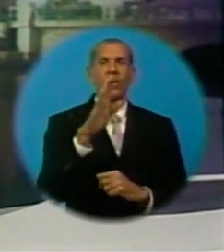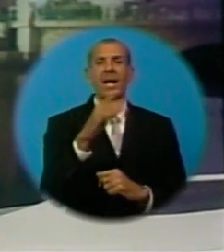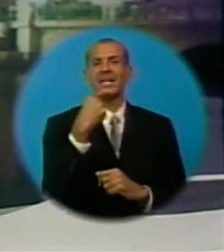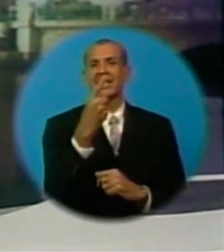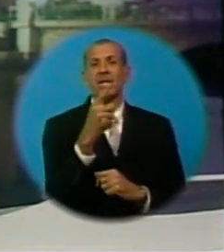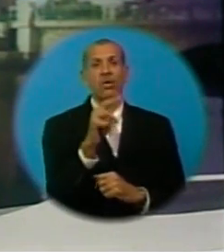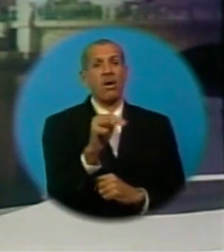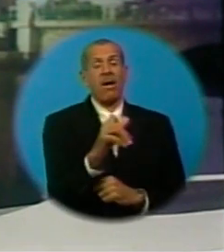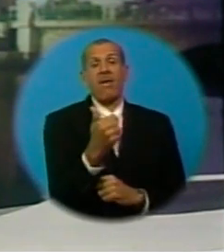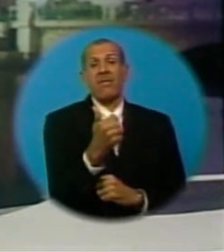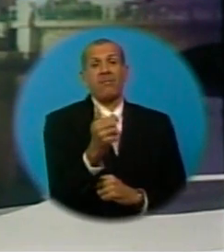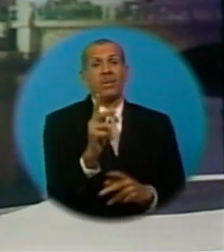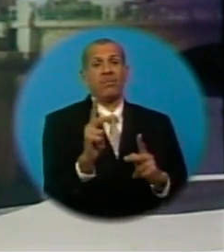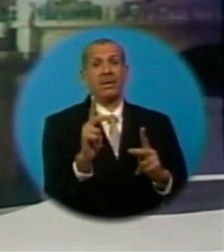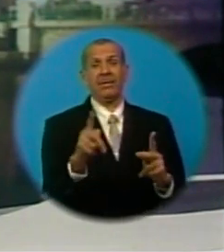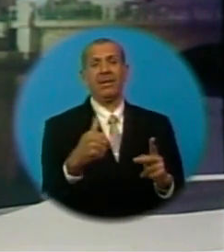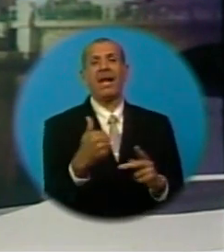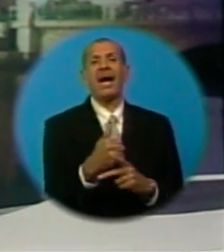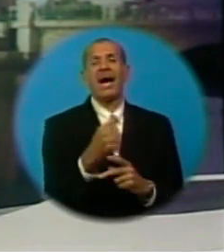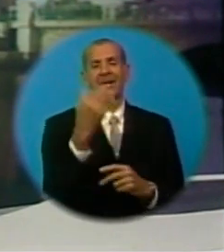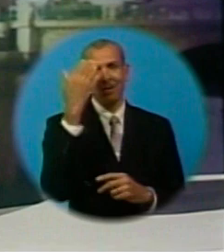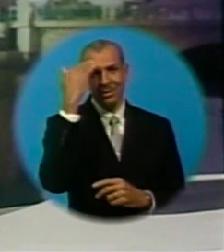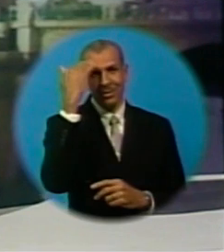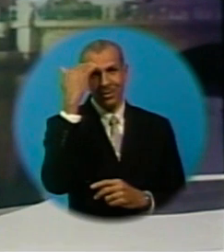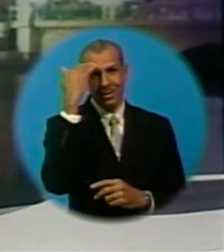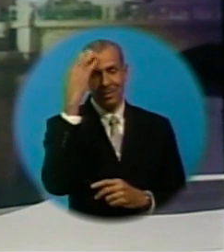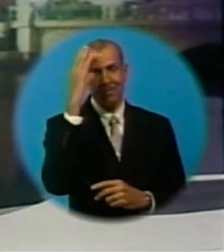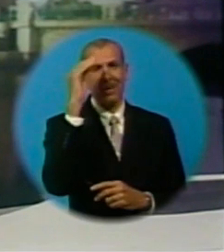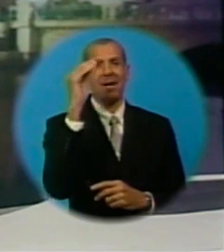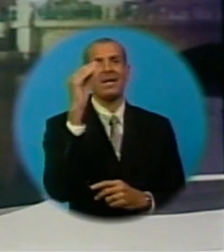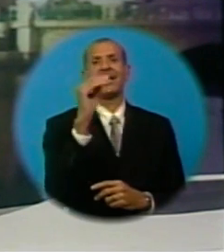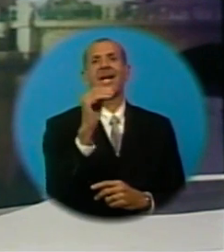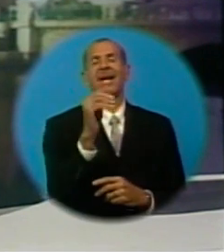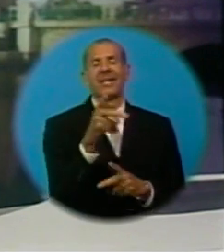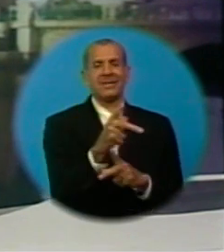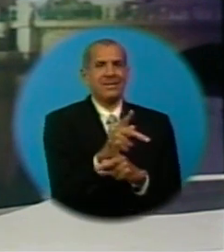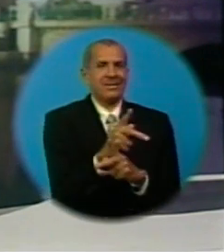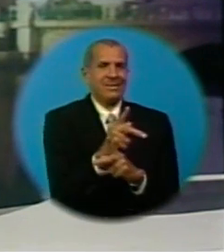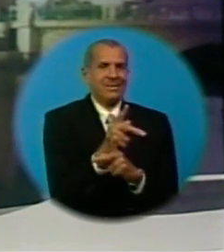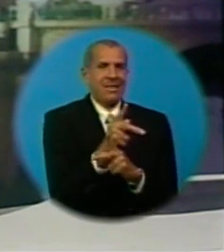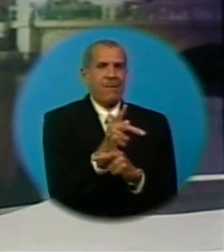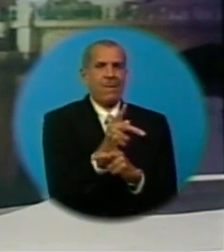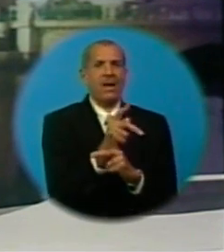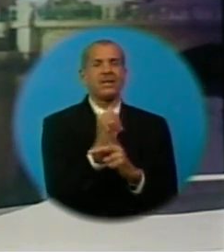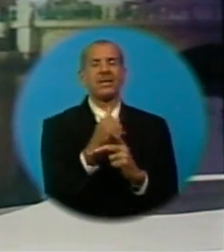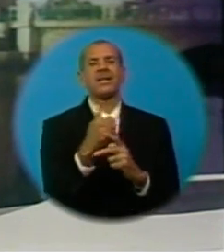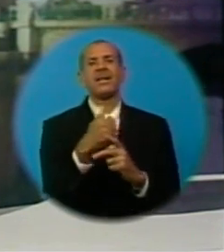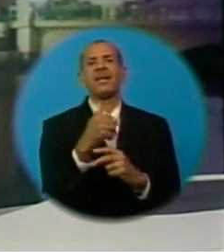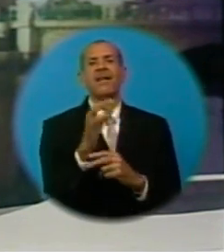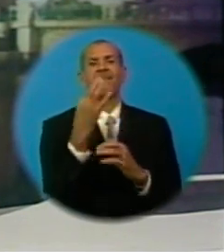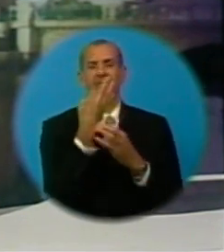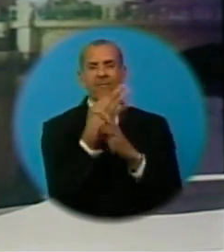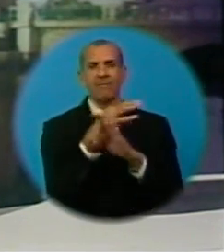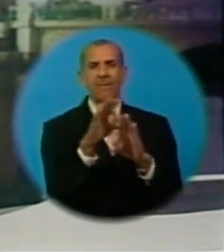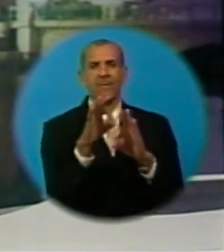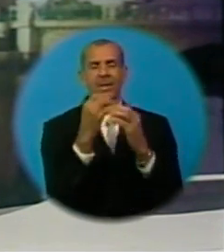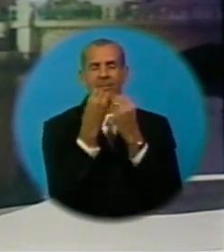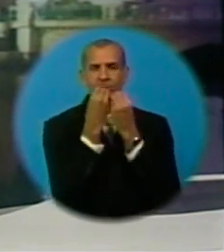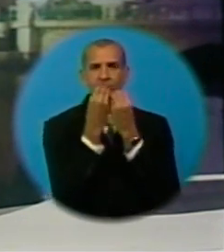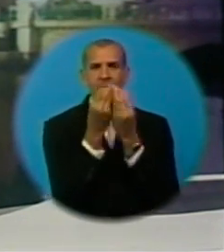there were no other tenants, and police say the identity of the deceased is being withheld until his next of kin has been